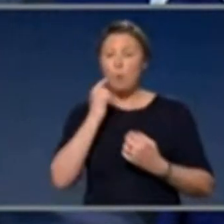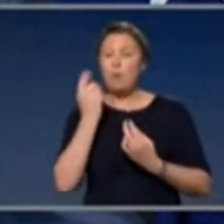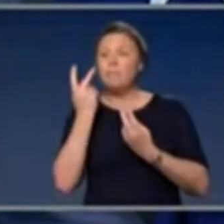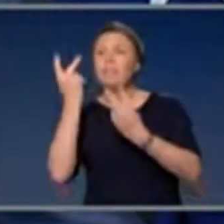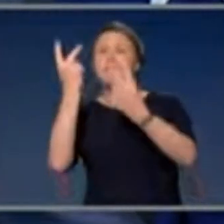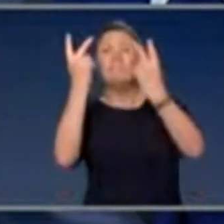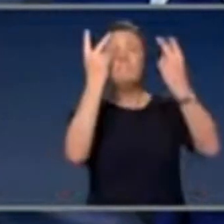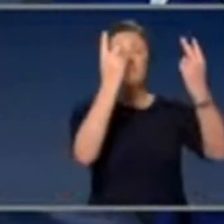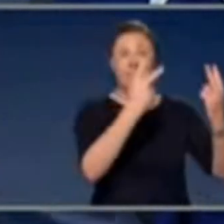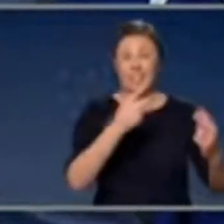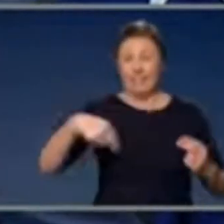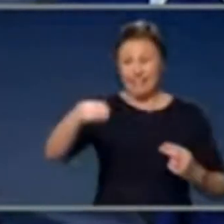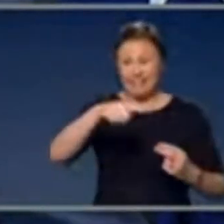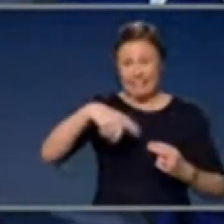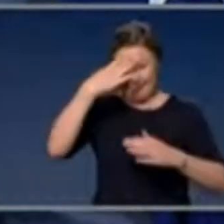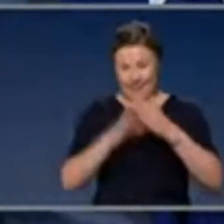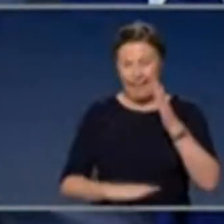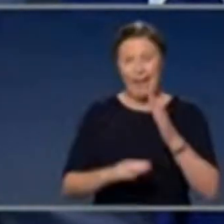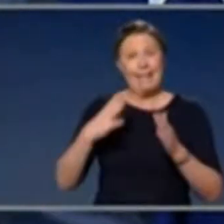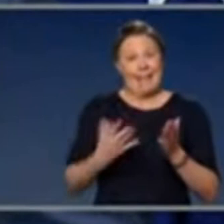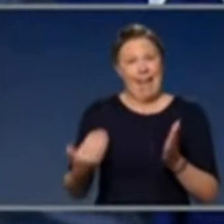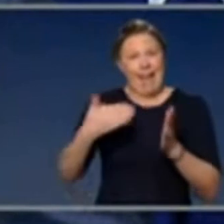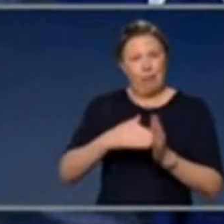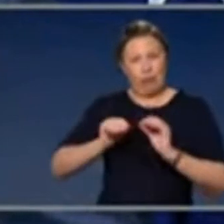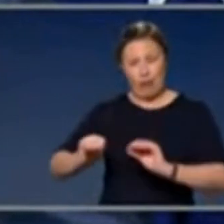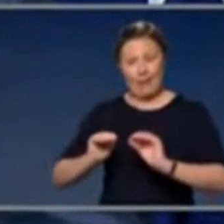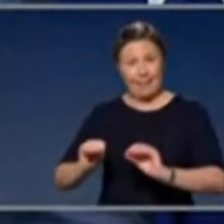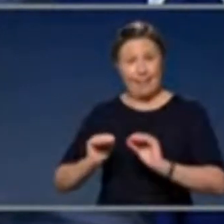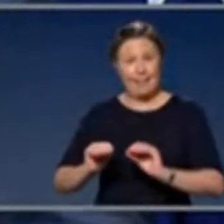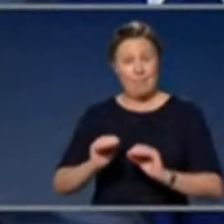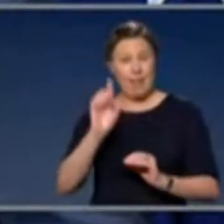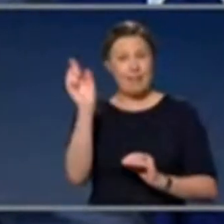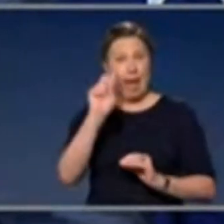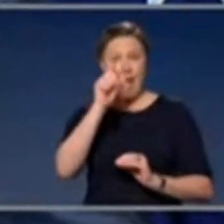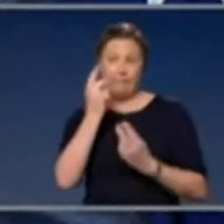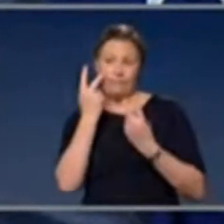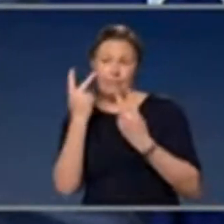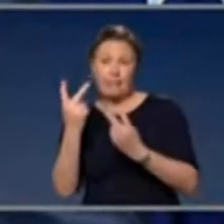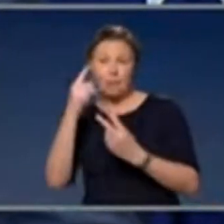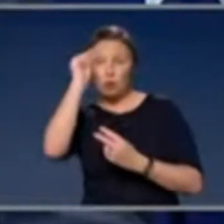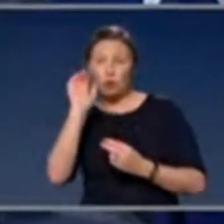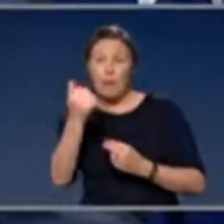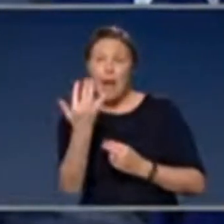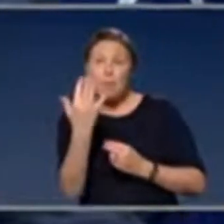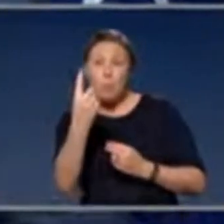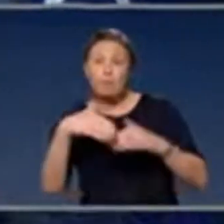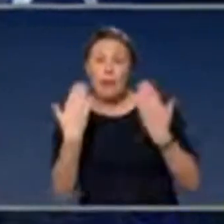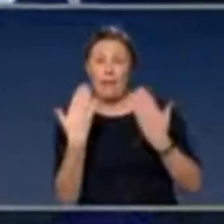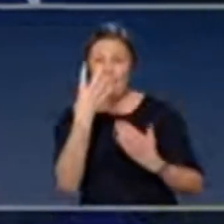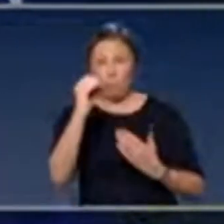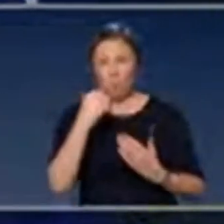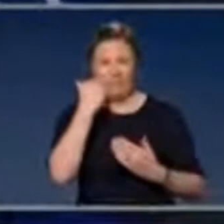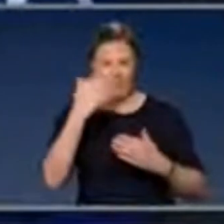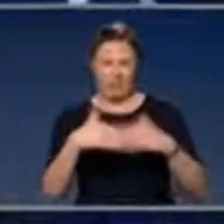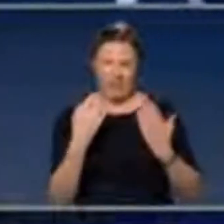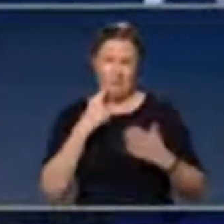But we're, from today, 40 facilities a day they're able to do. And they will be going crackerjack on that. Prime Minister, yes,